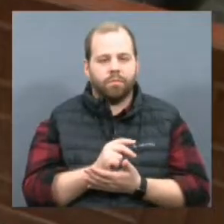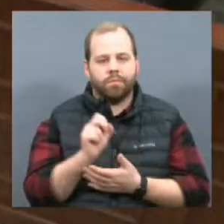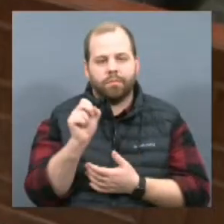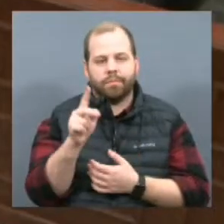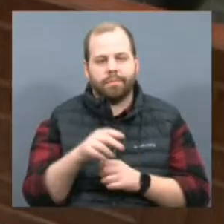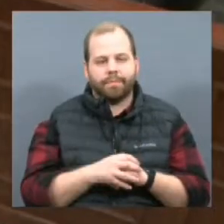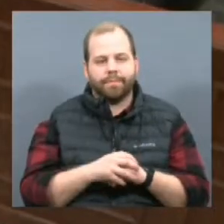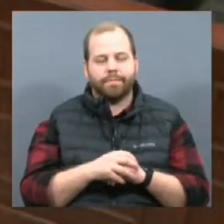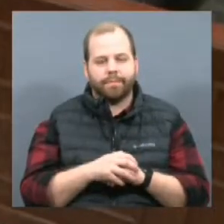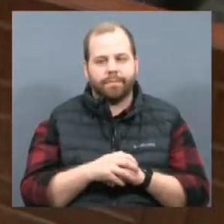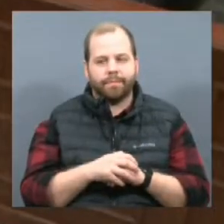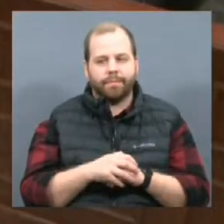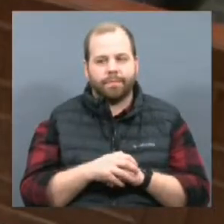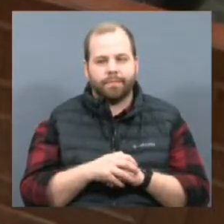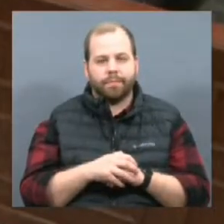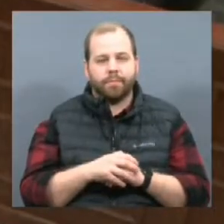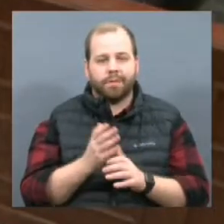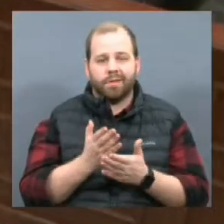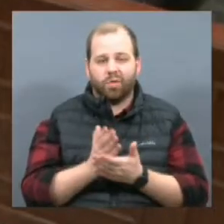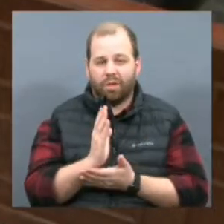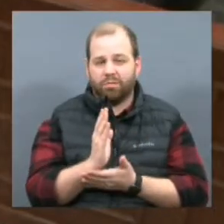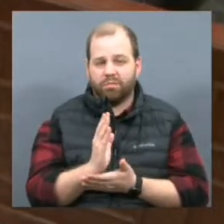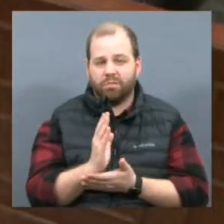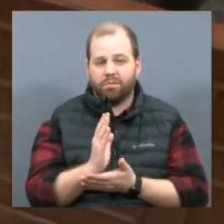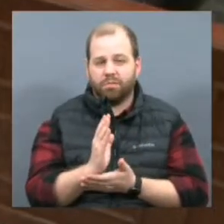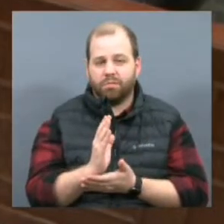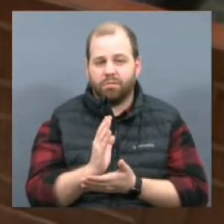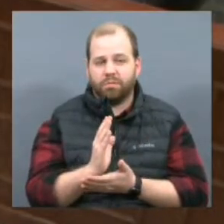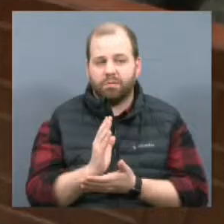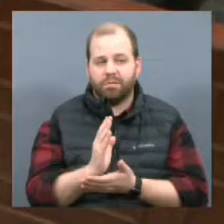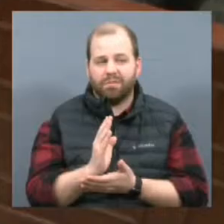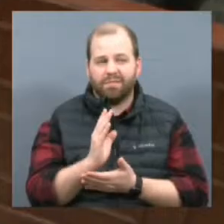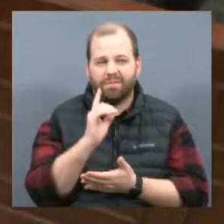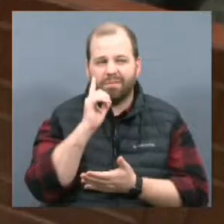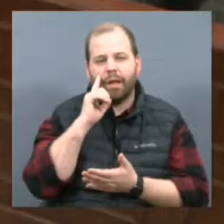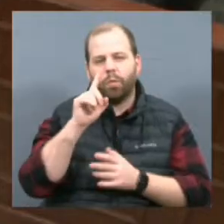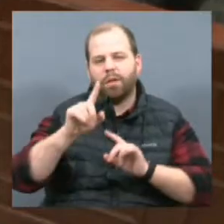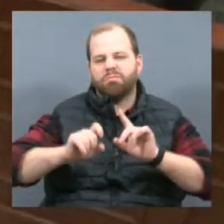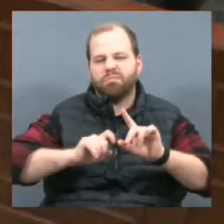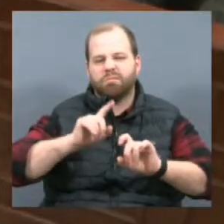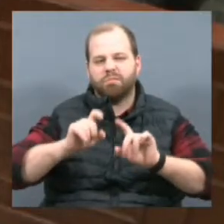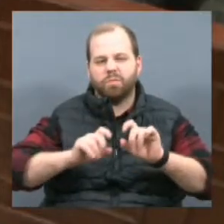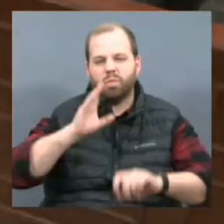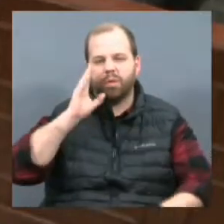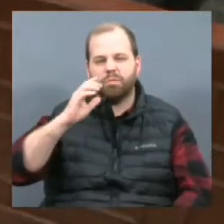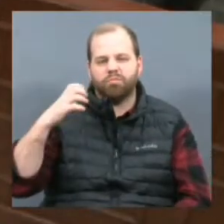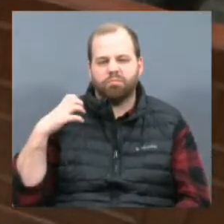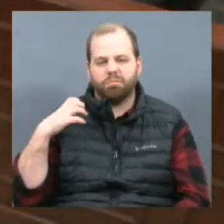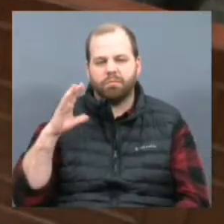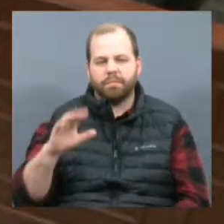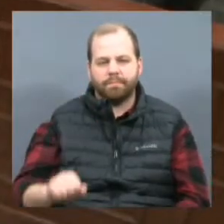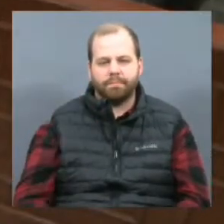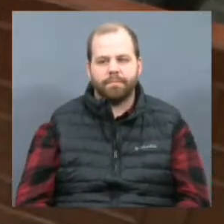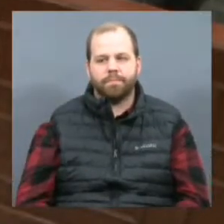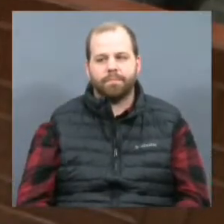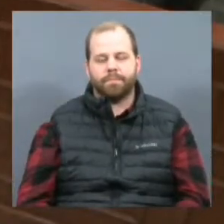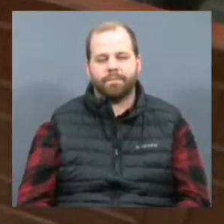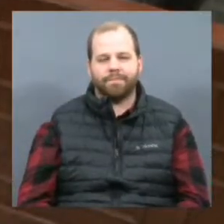All right. I think I'm going to ask just a few questions, Mr. Chair.